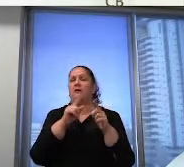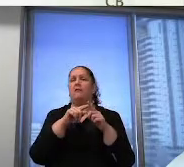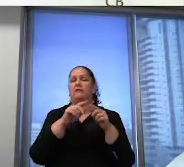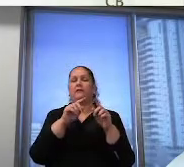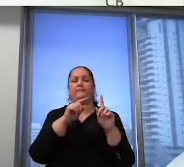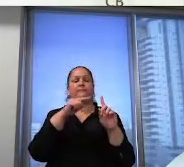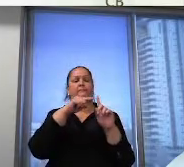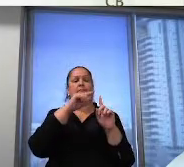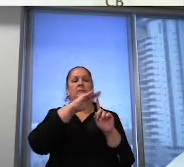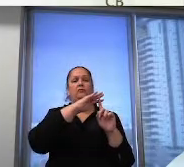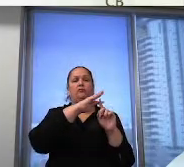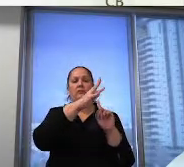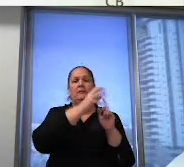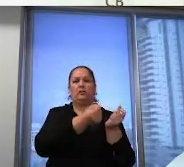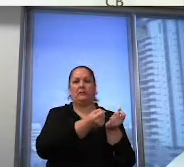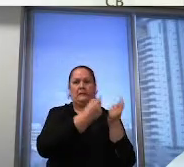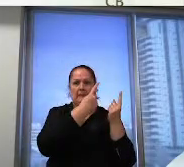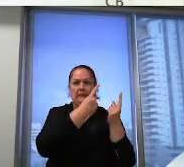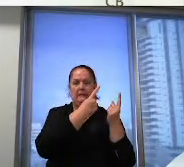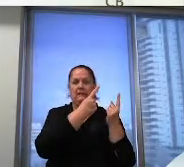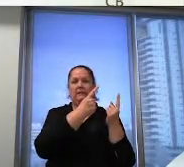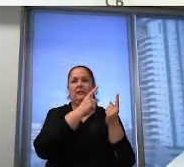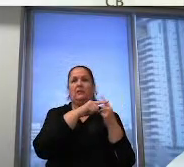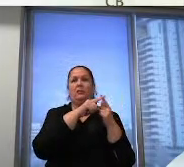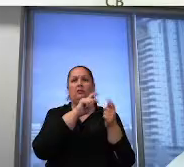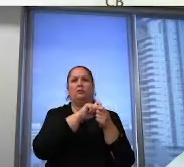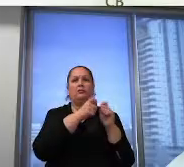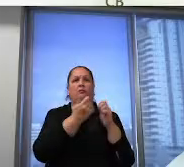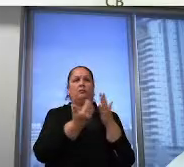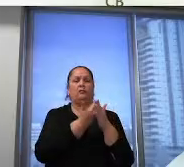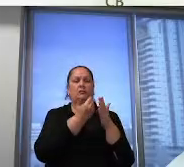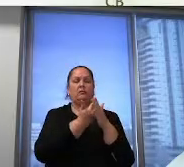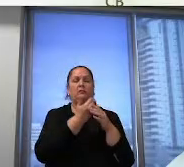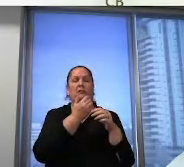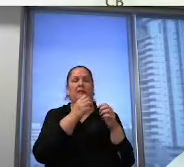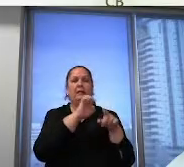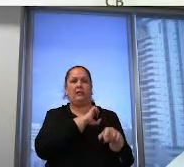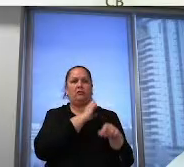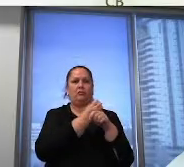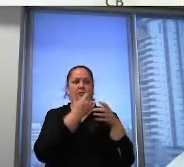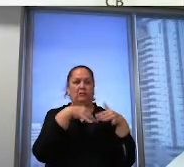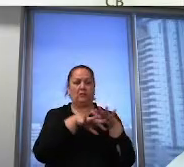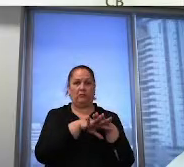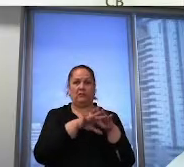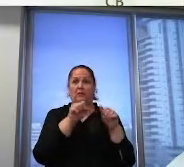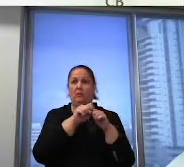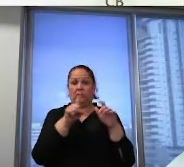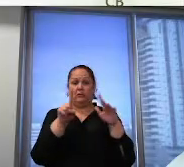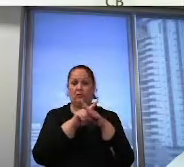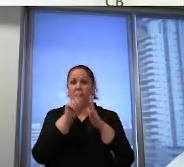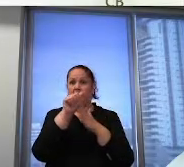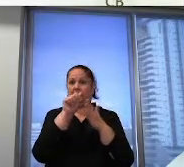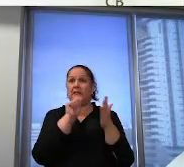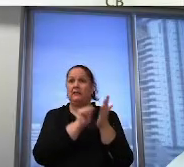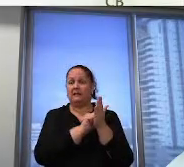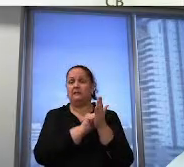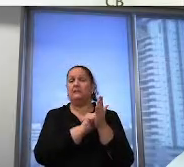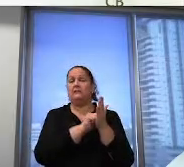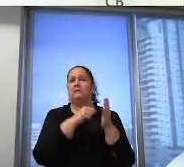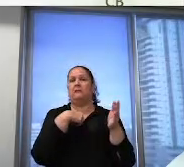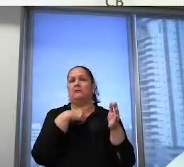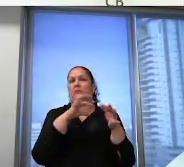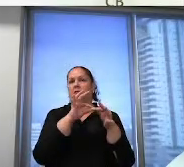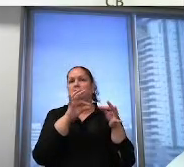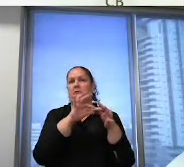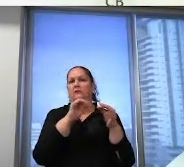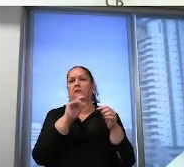the transmission spending to renewable energy integration. So wherever we are when that shows up on the agendas, we're